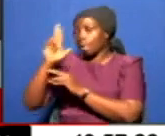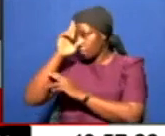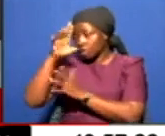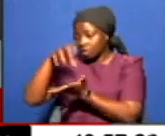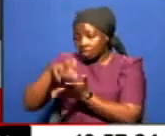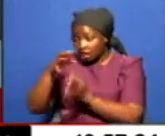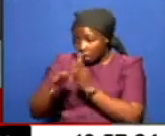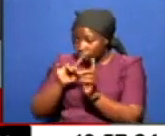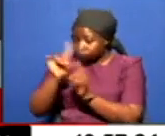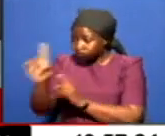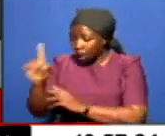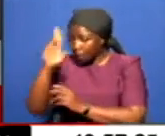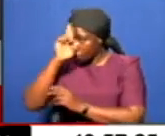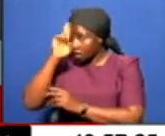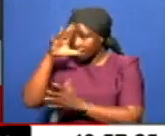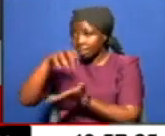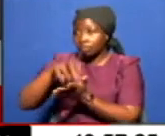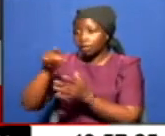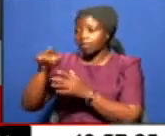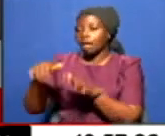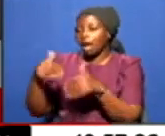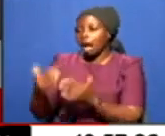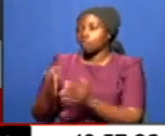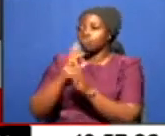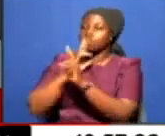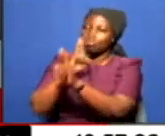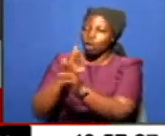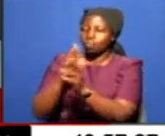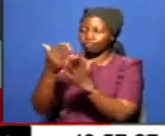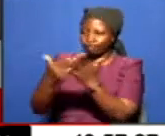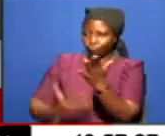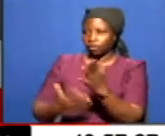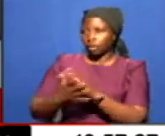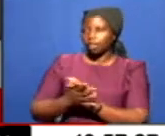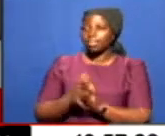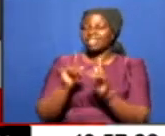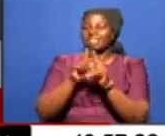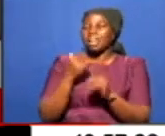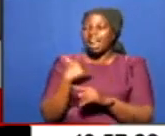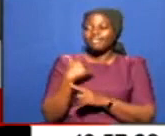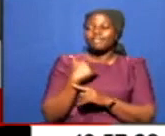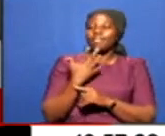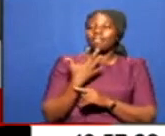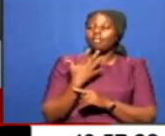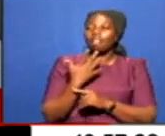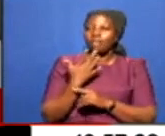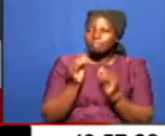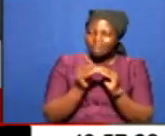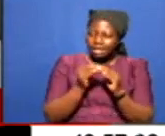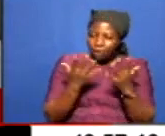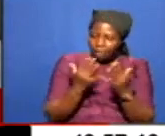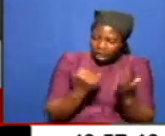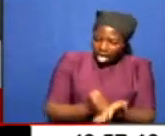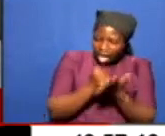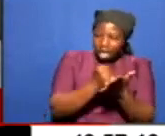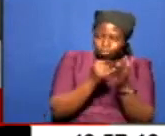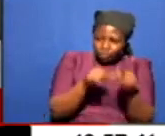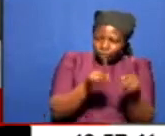go to the police station, this is how you make your report. And we have even had sessions where we help them understand what the OB number